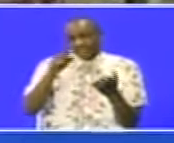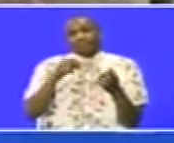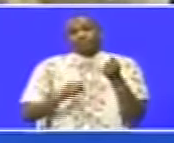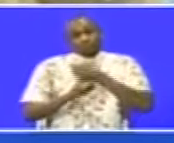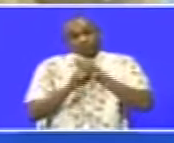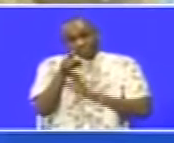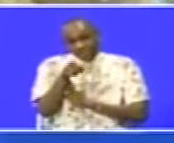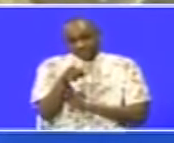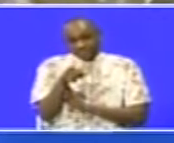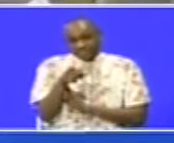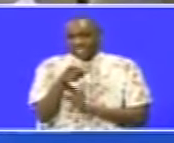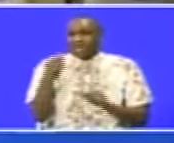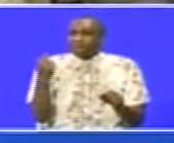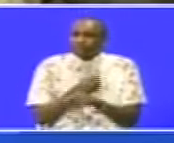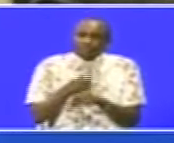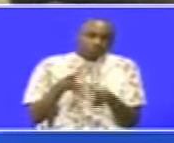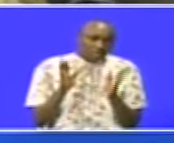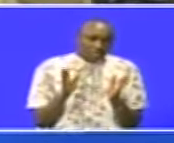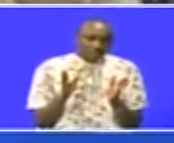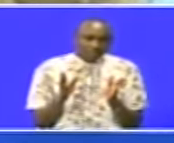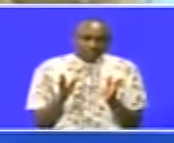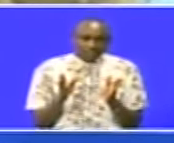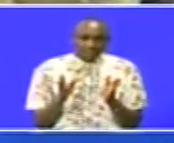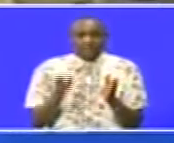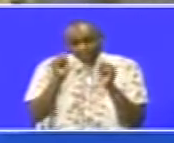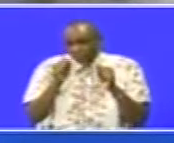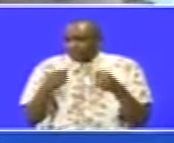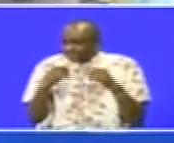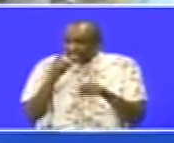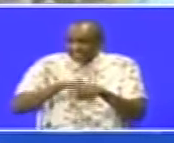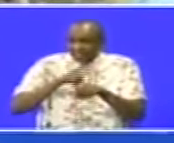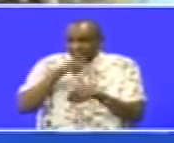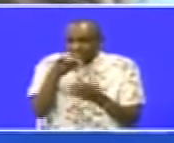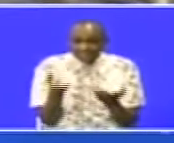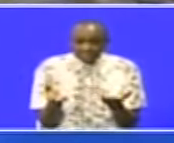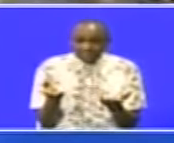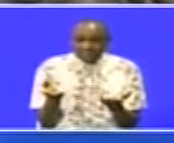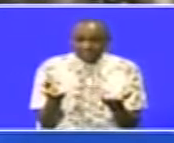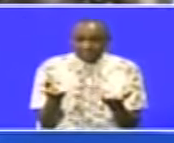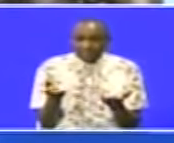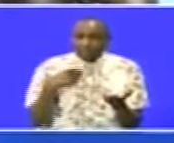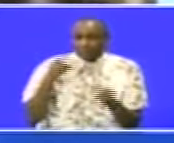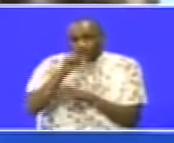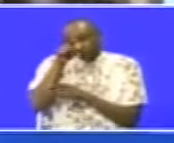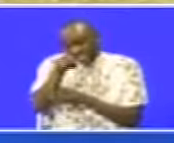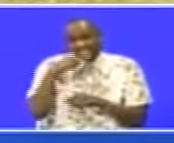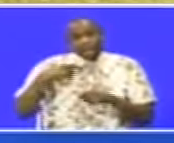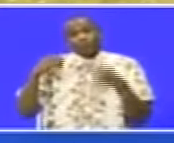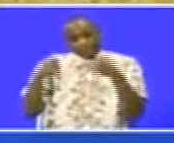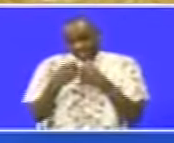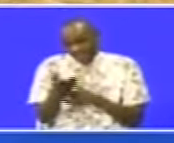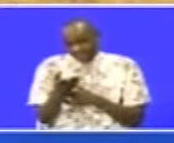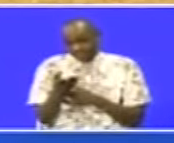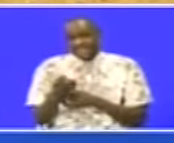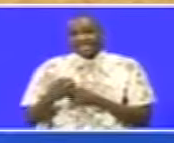favor. There's no way we can allow them to beat us, even if it was tie. So we knew it, we are not going to lose when we are playing. In